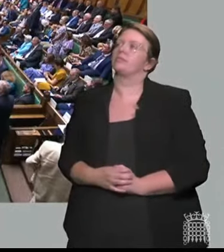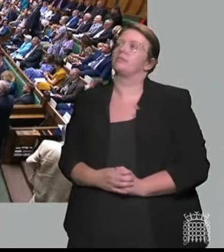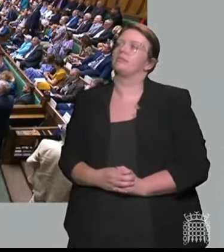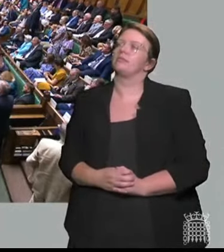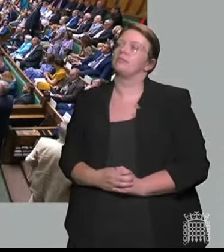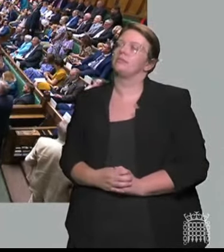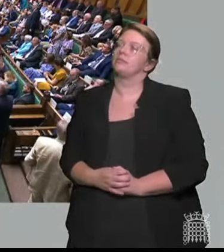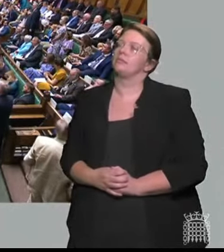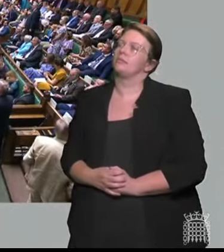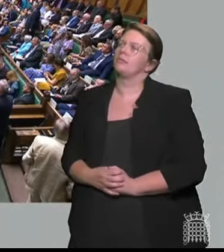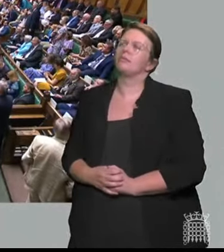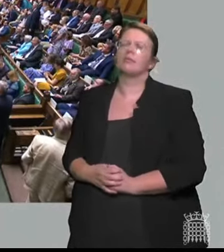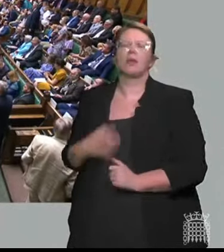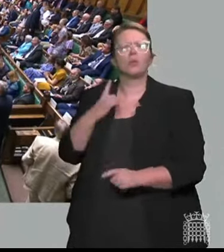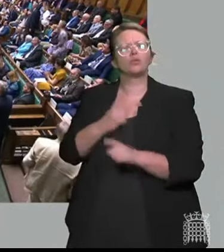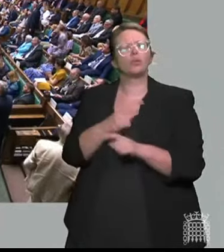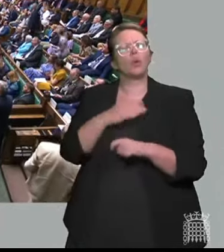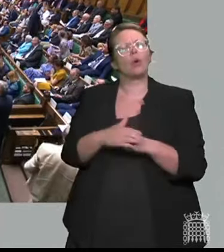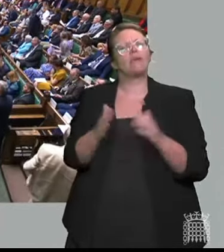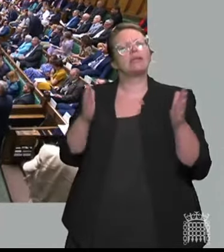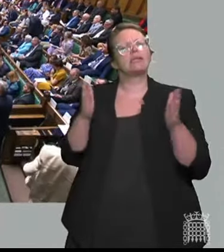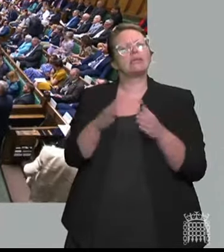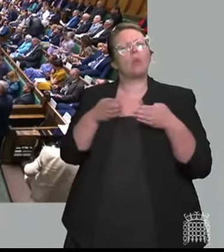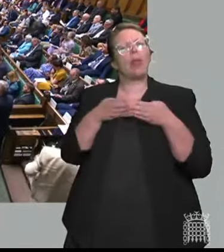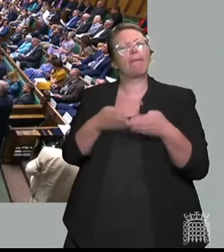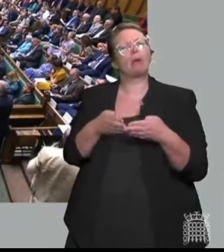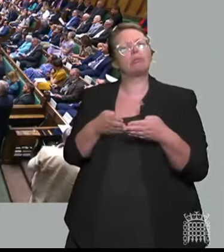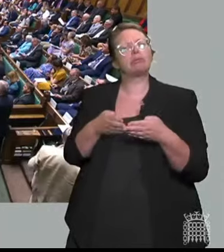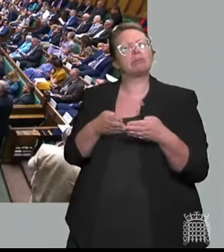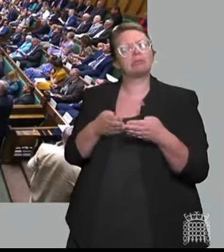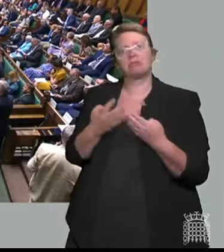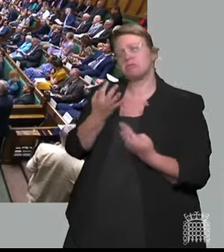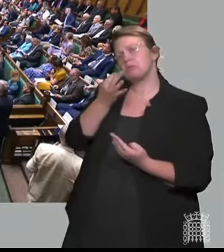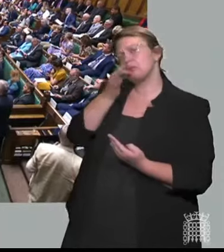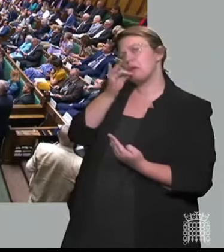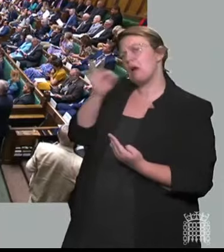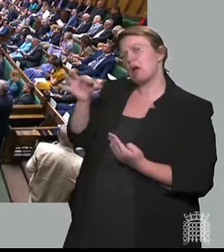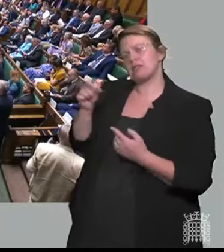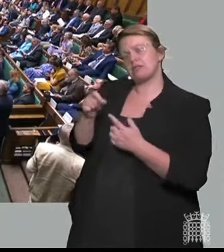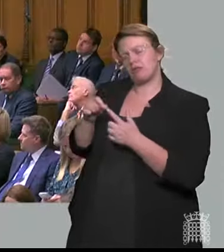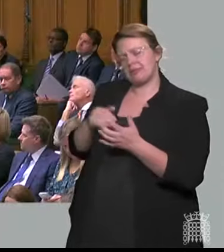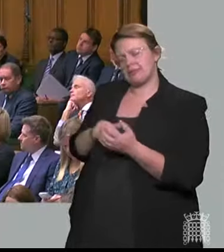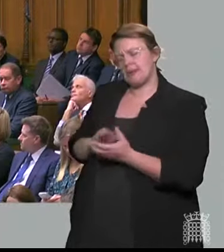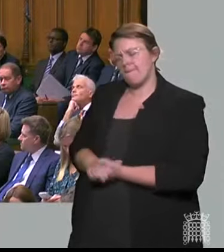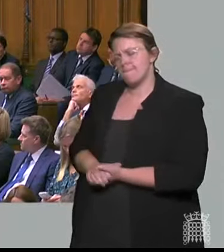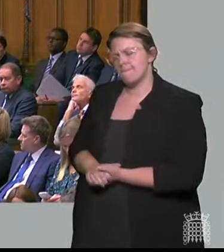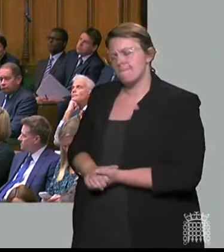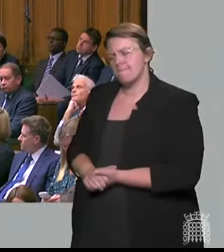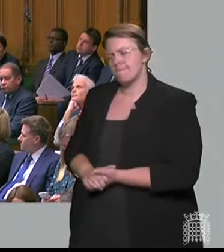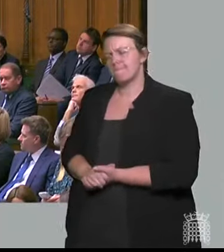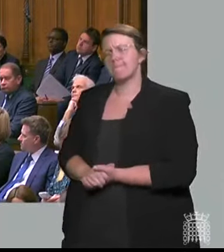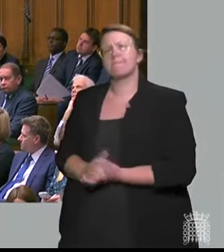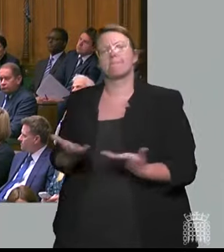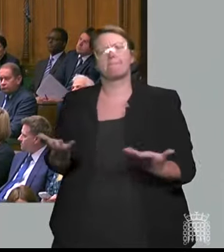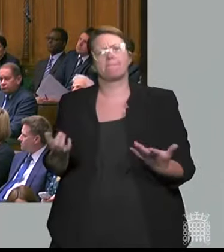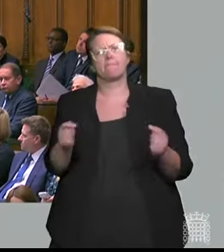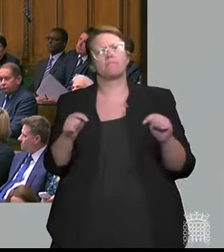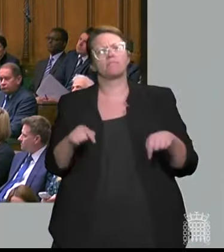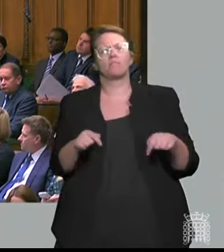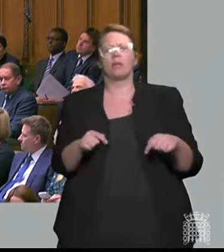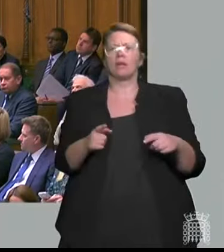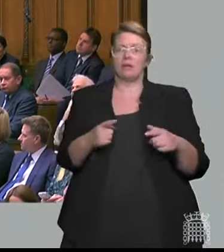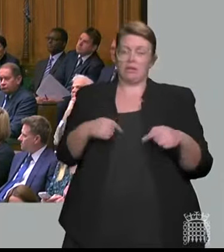on the small boats issue. Has my right honourable friend considered the incongruity of the fact that a UK